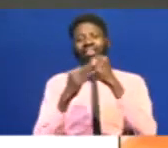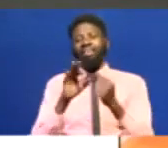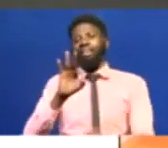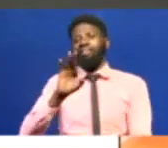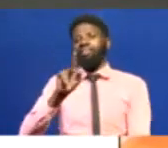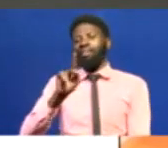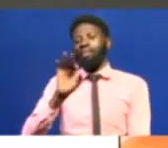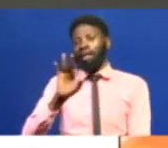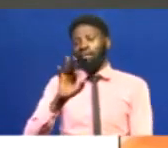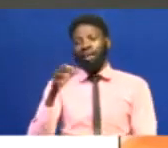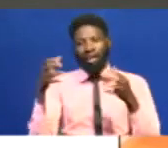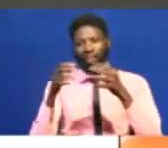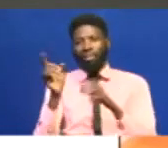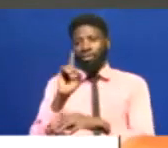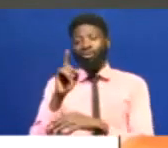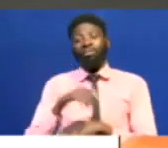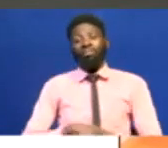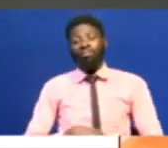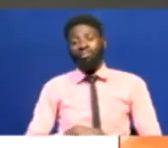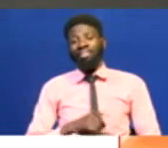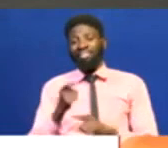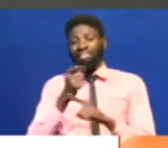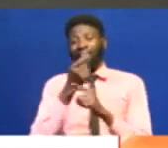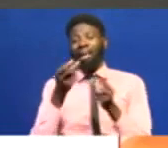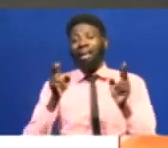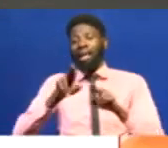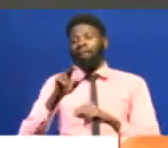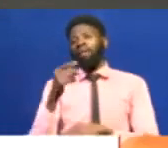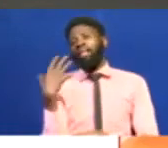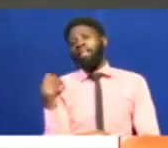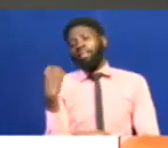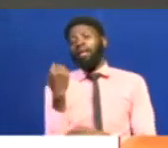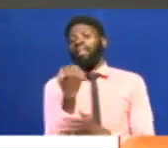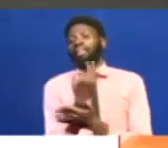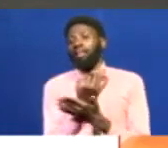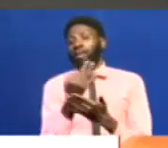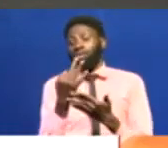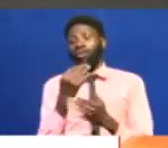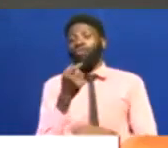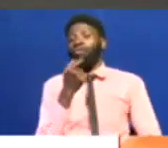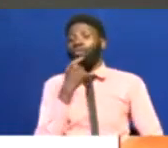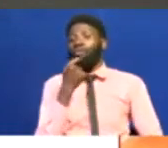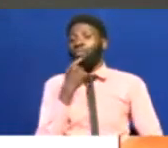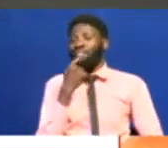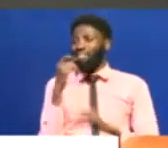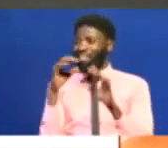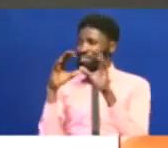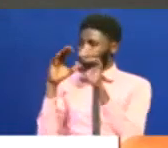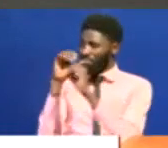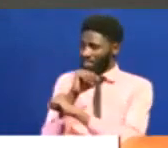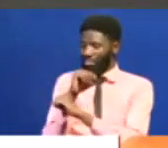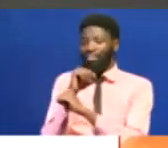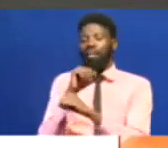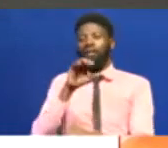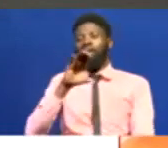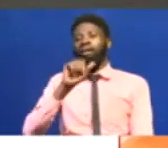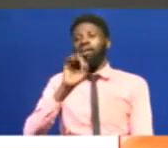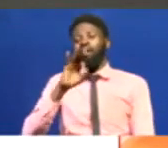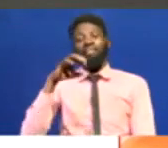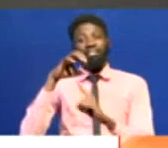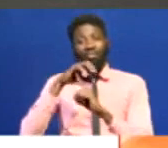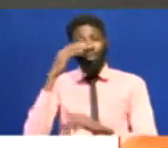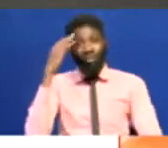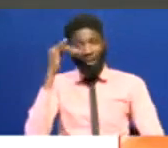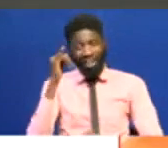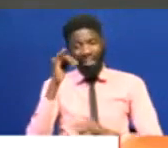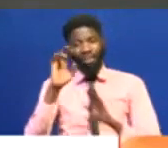Nairobi. Now, the workshop comes barely 3 weeks after Gor Mahia's recent exclusion from CAF Champions League due to